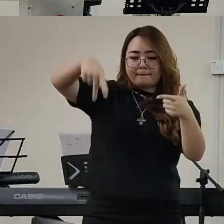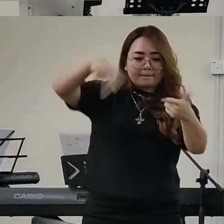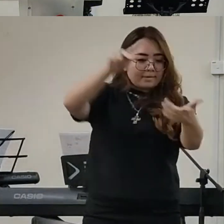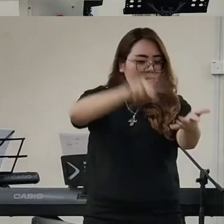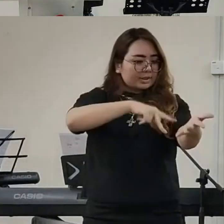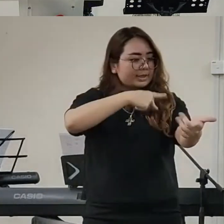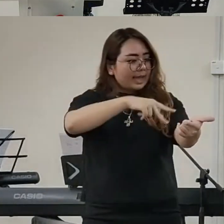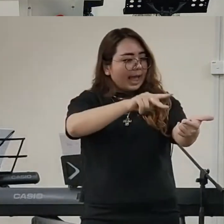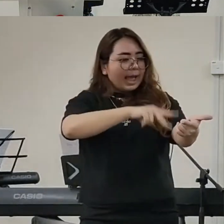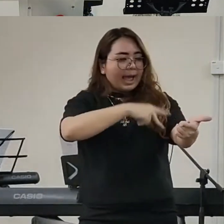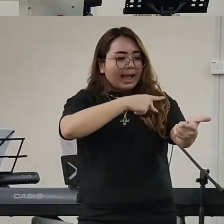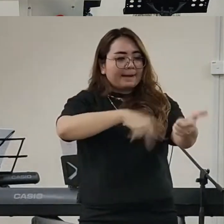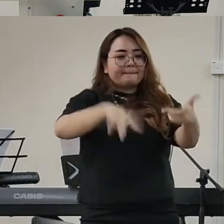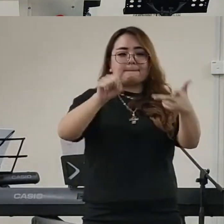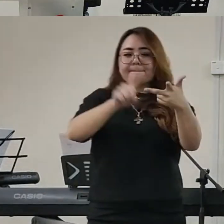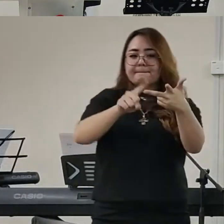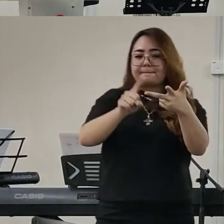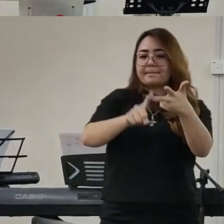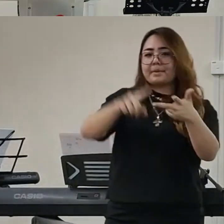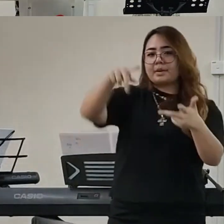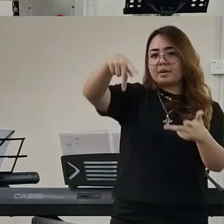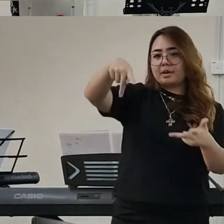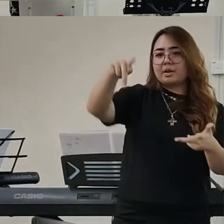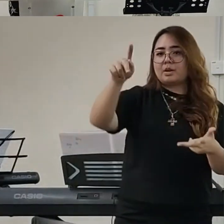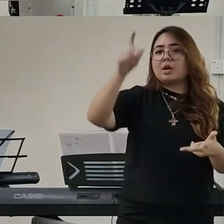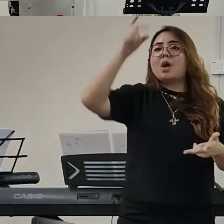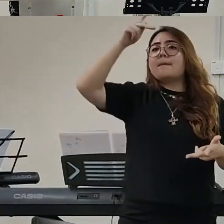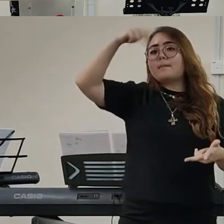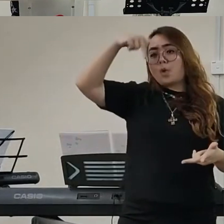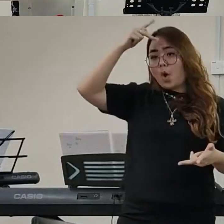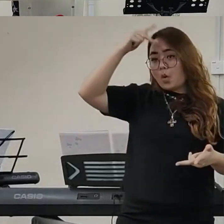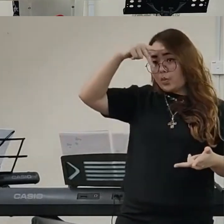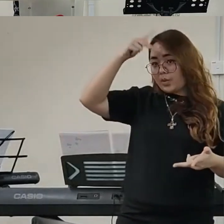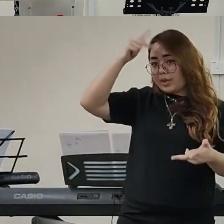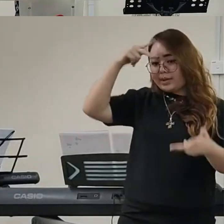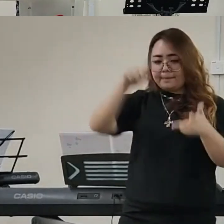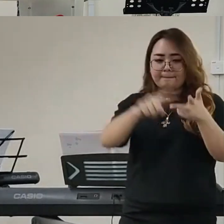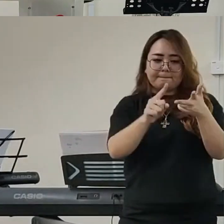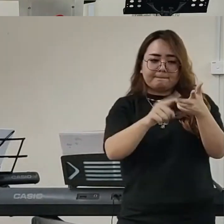Psalms. Third? Proverbs. Fourth?